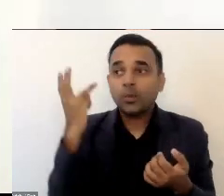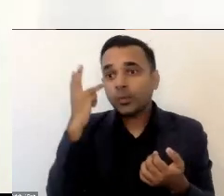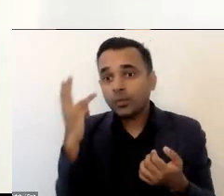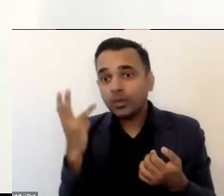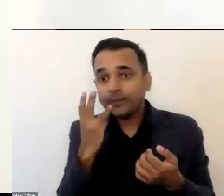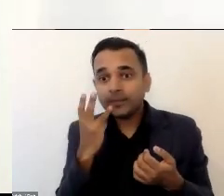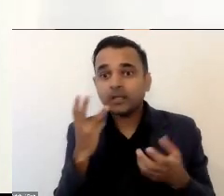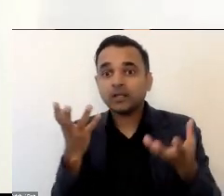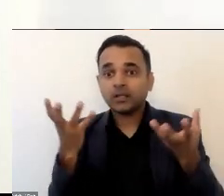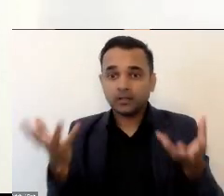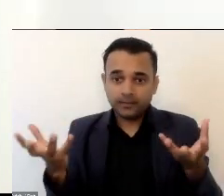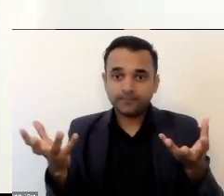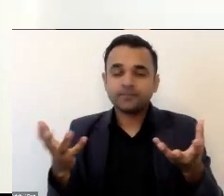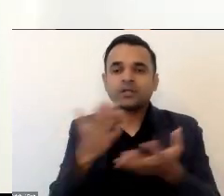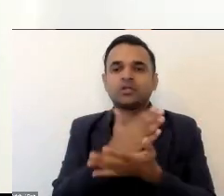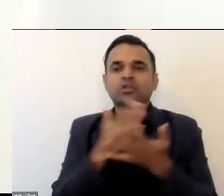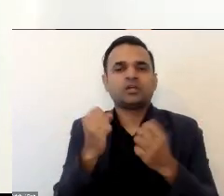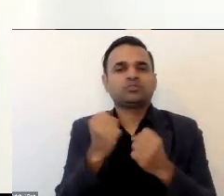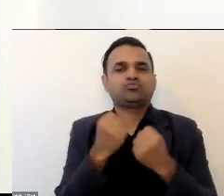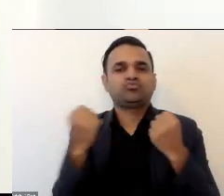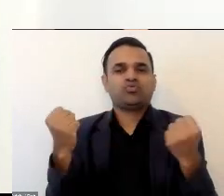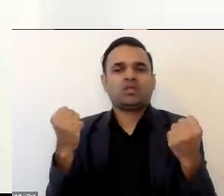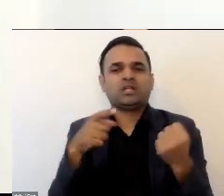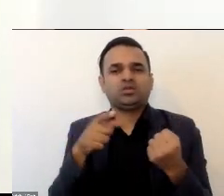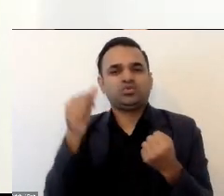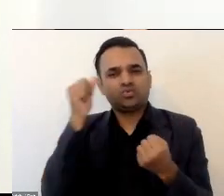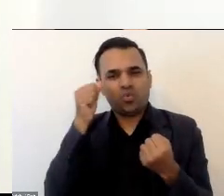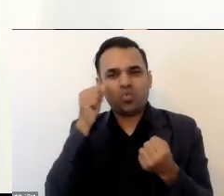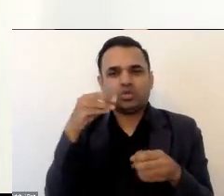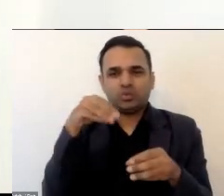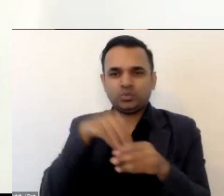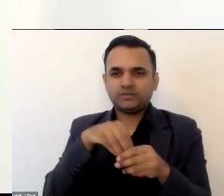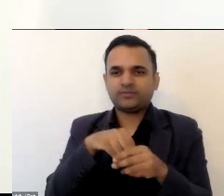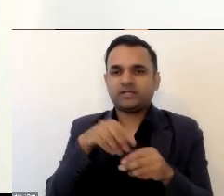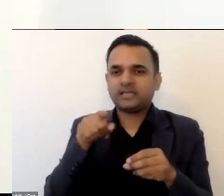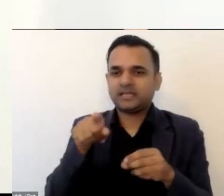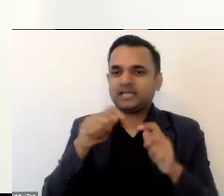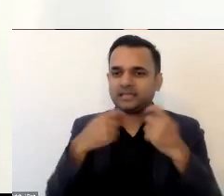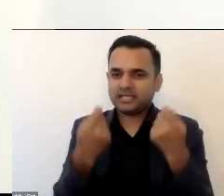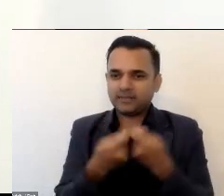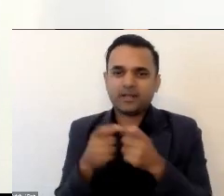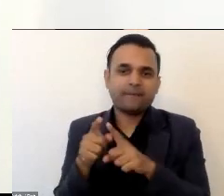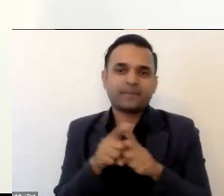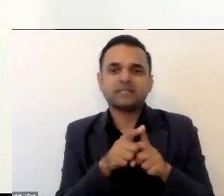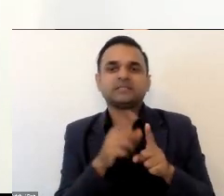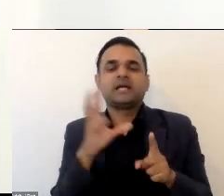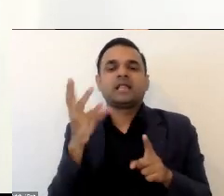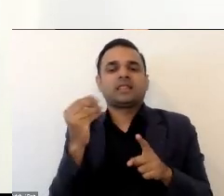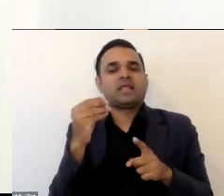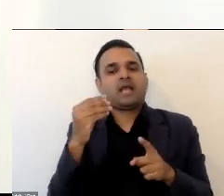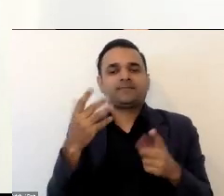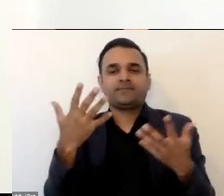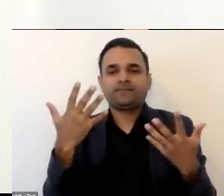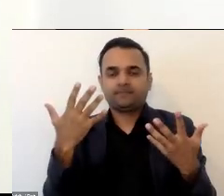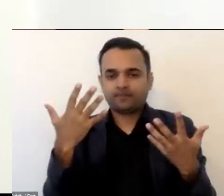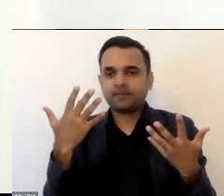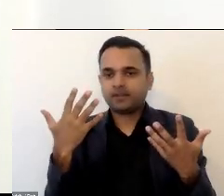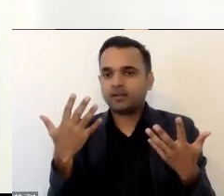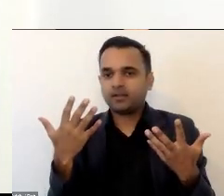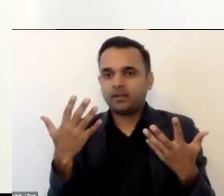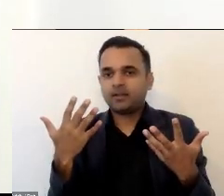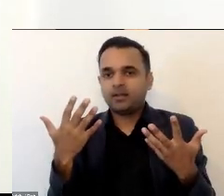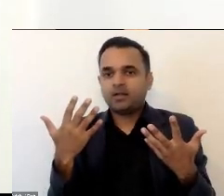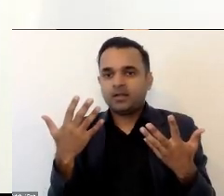in included in that team means that they end up with much more inclusive technologies at the end of their design and